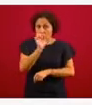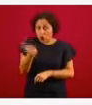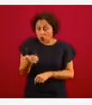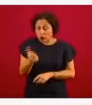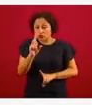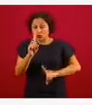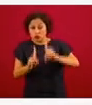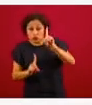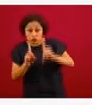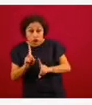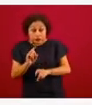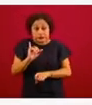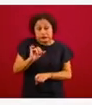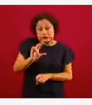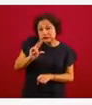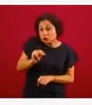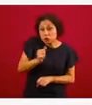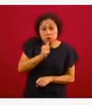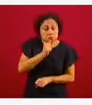light blue greenish.